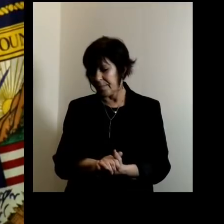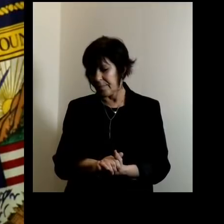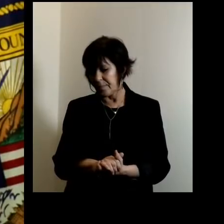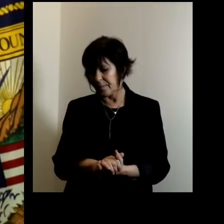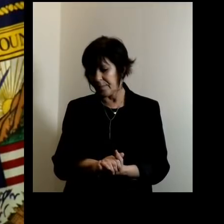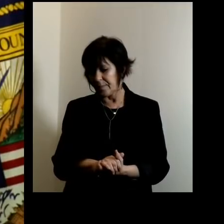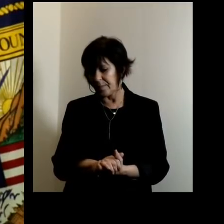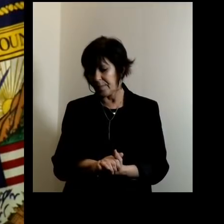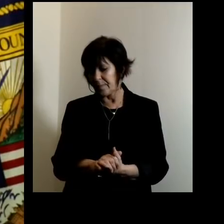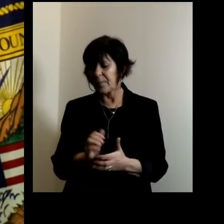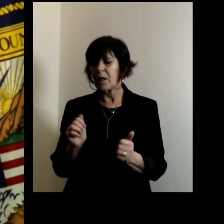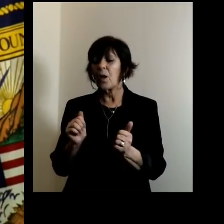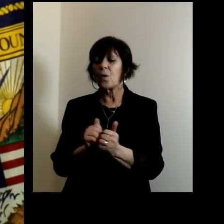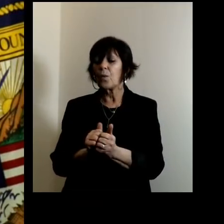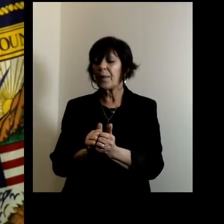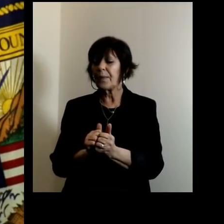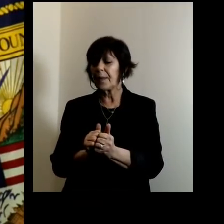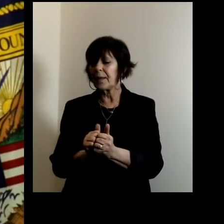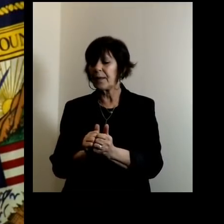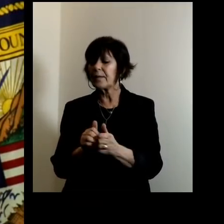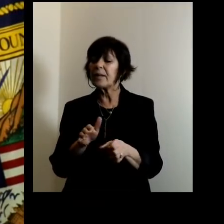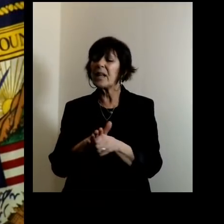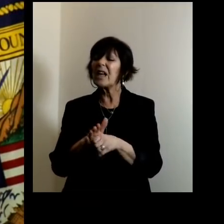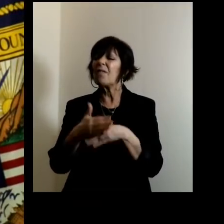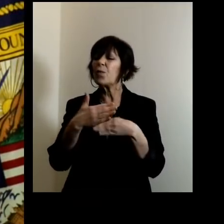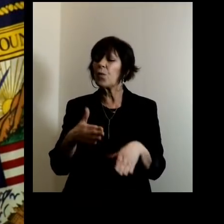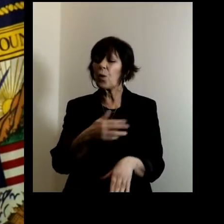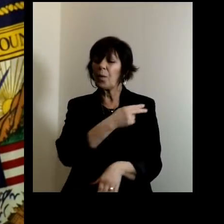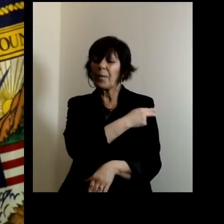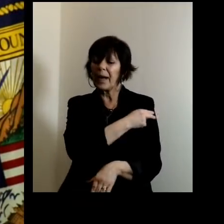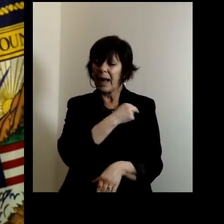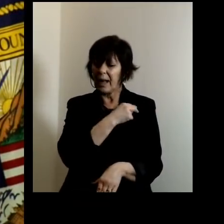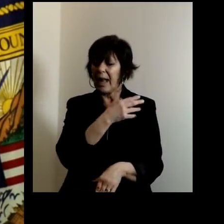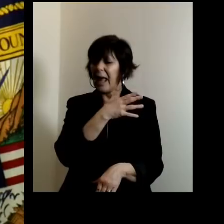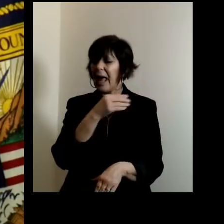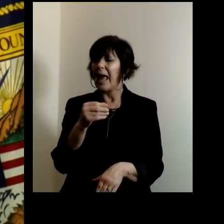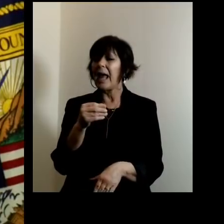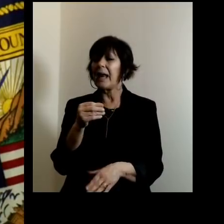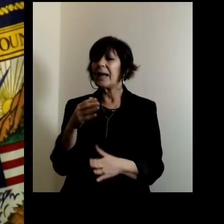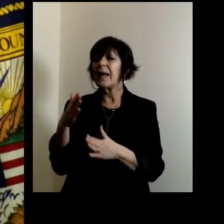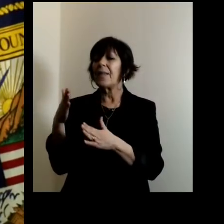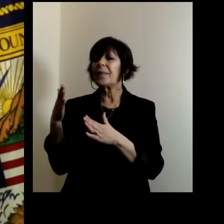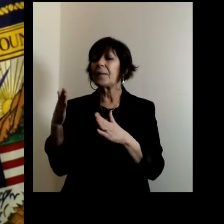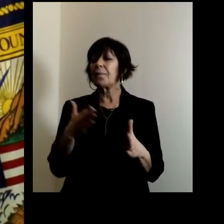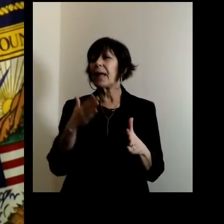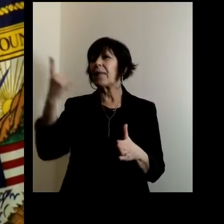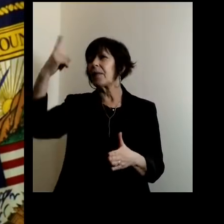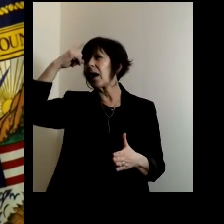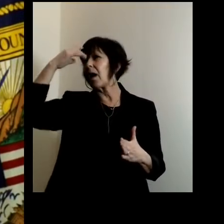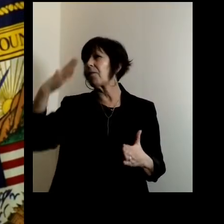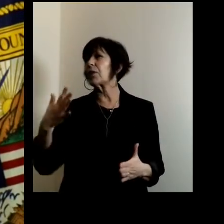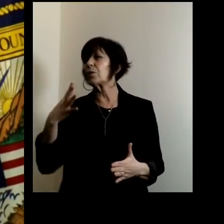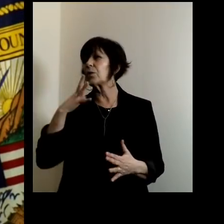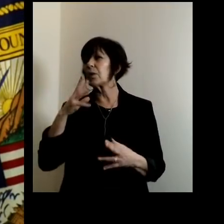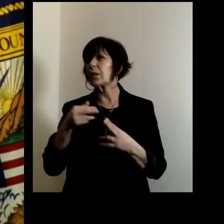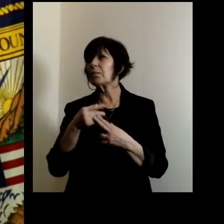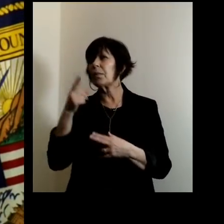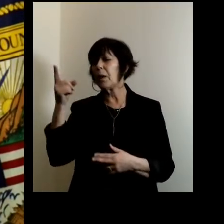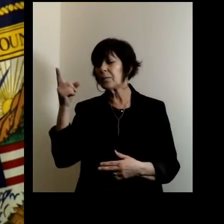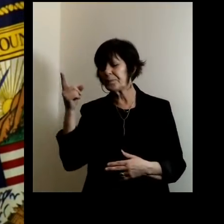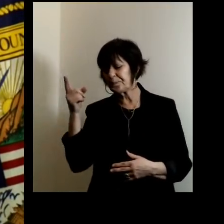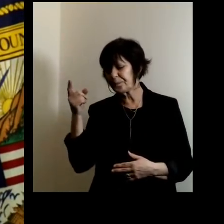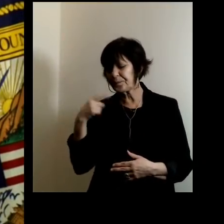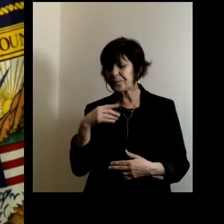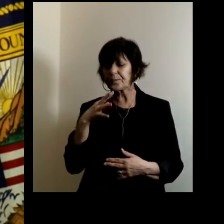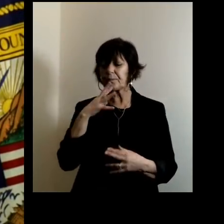the hospital capacity and the winter plan that the governor is referring to, we've spoken with